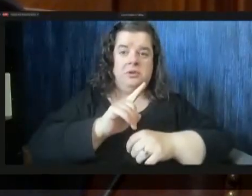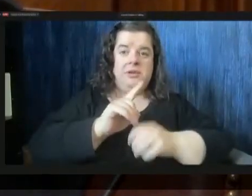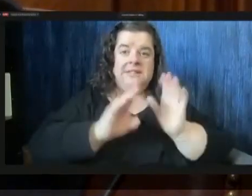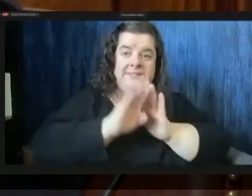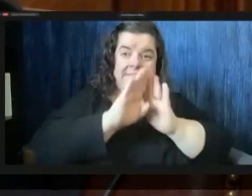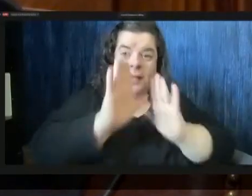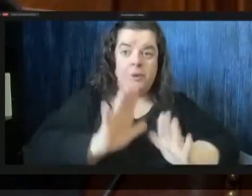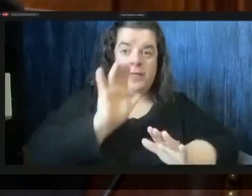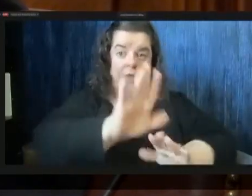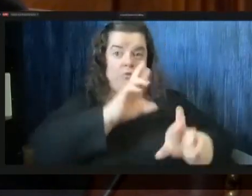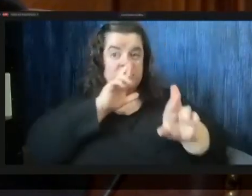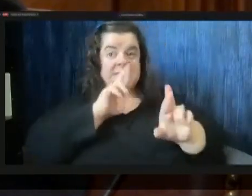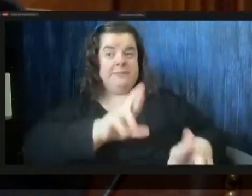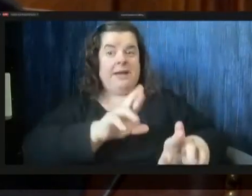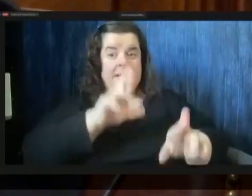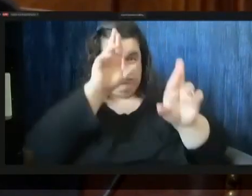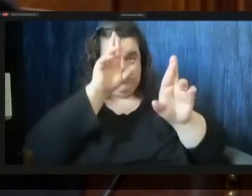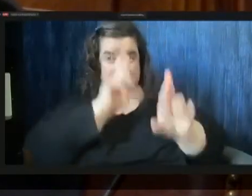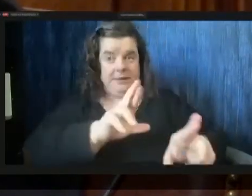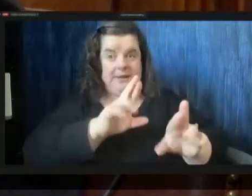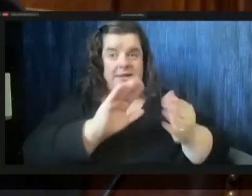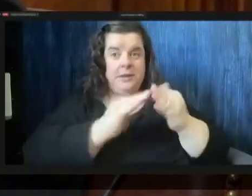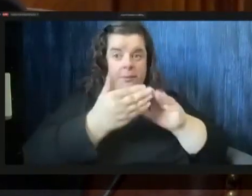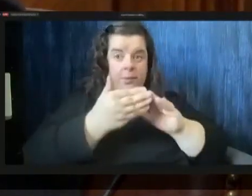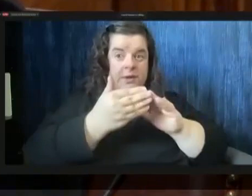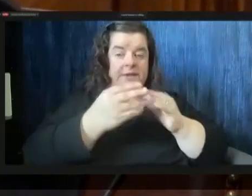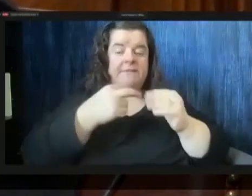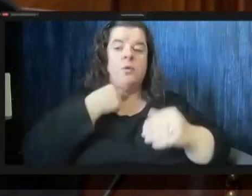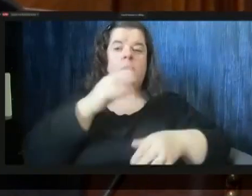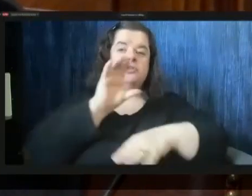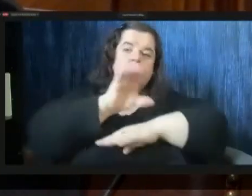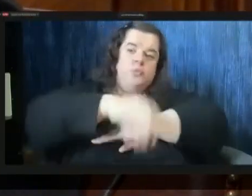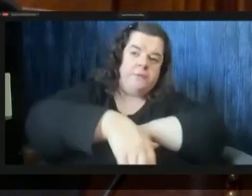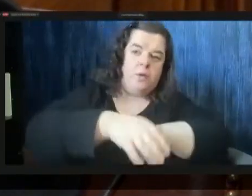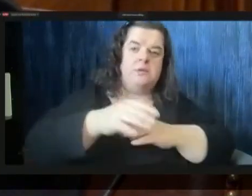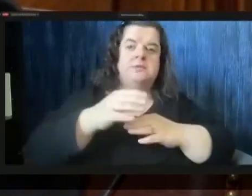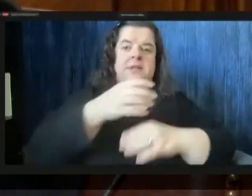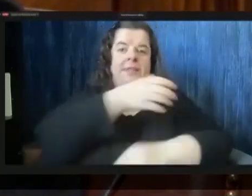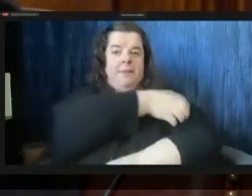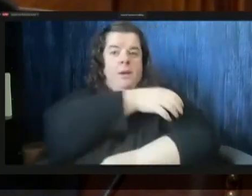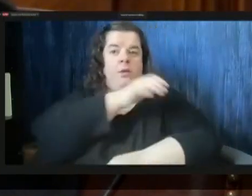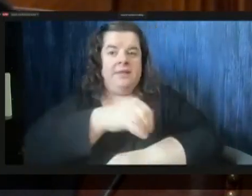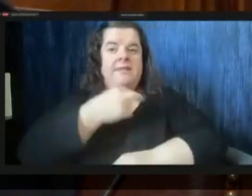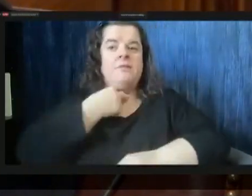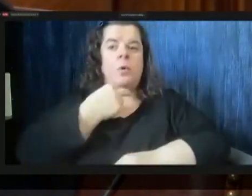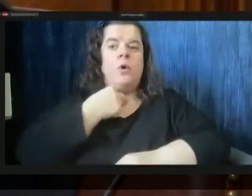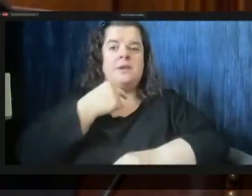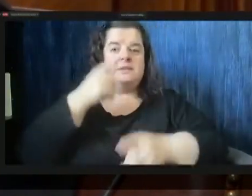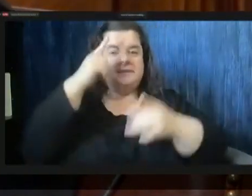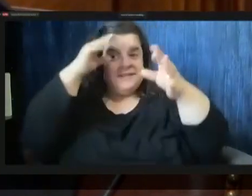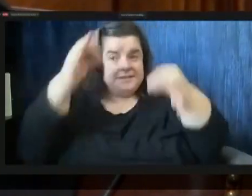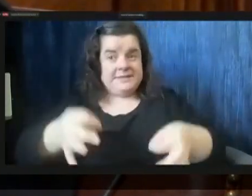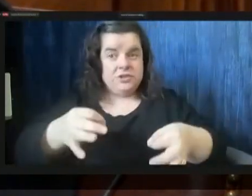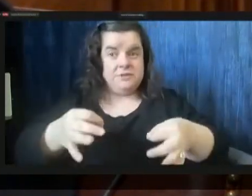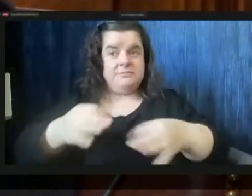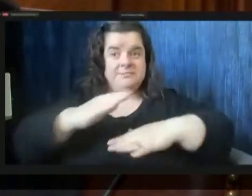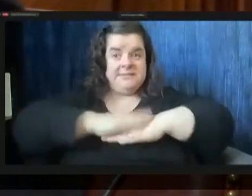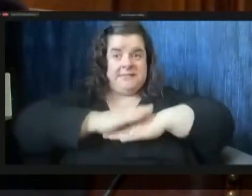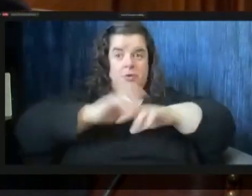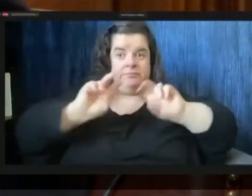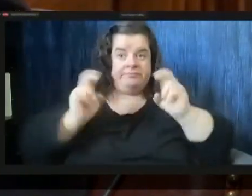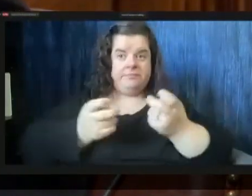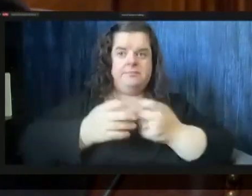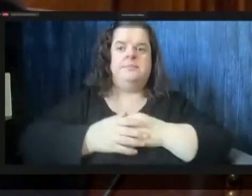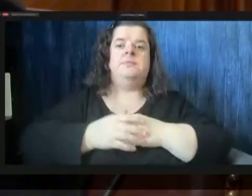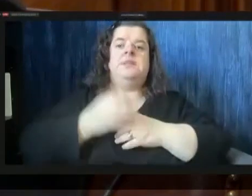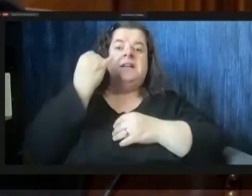community voice is to enforce the power of that voice at the decision-making table. So if